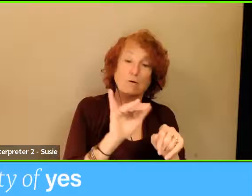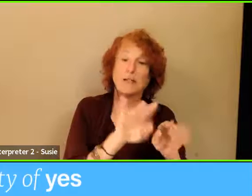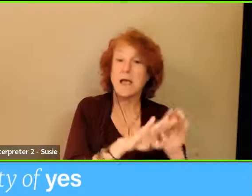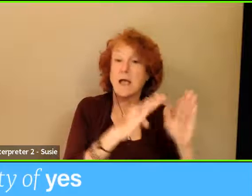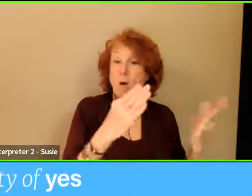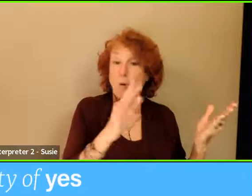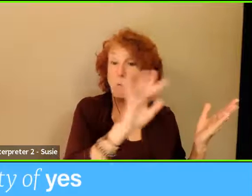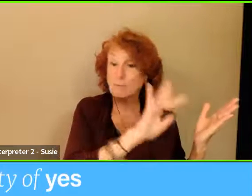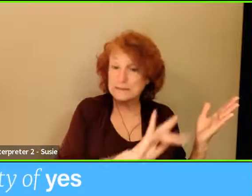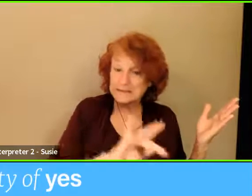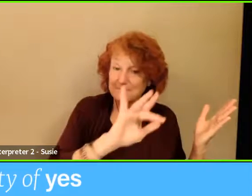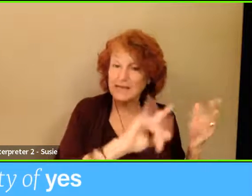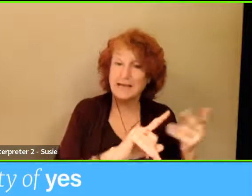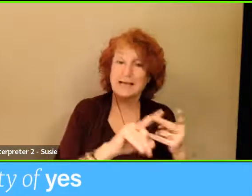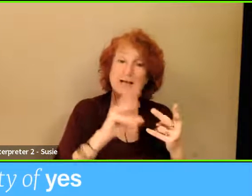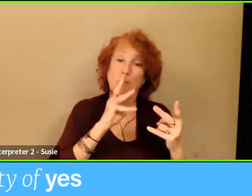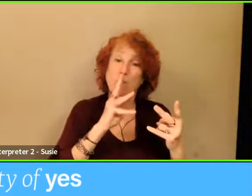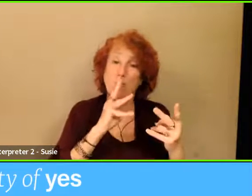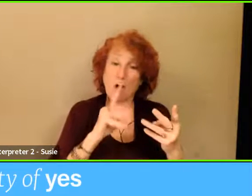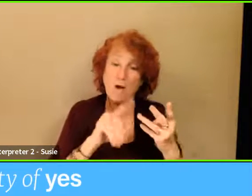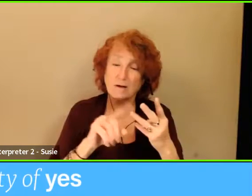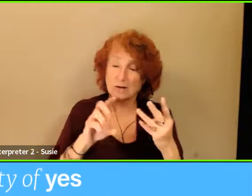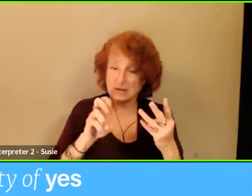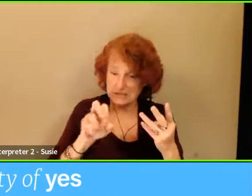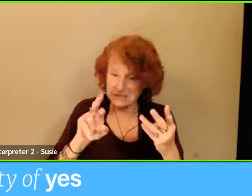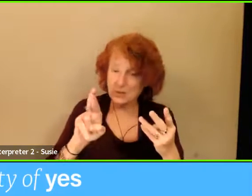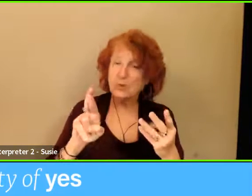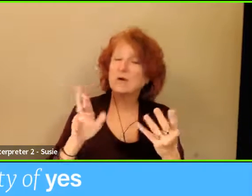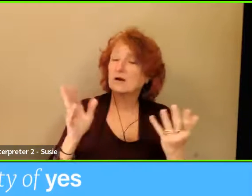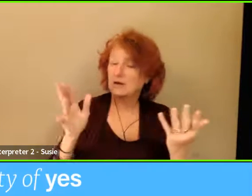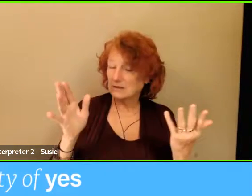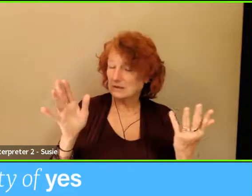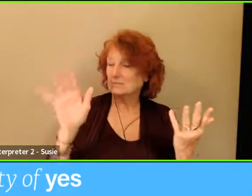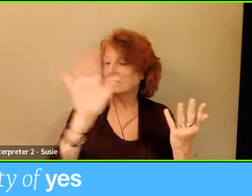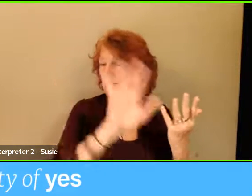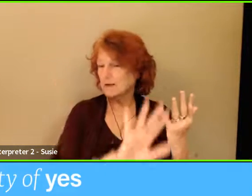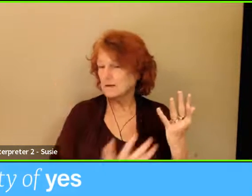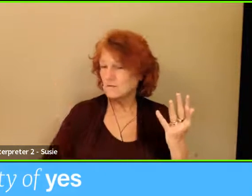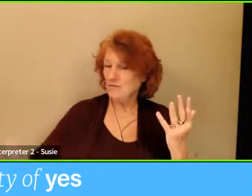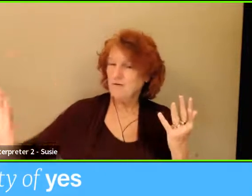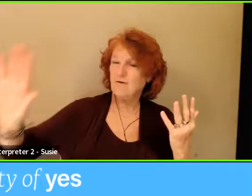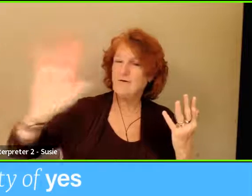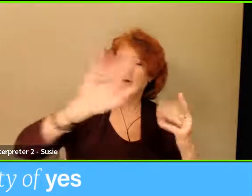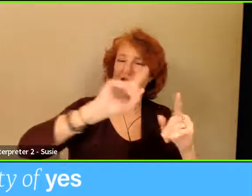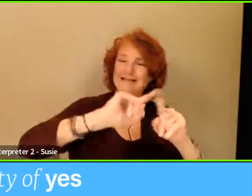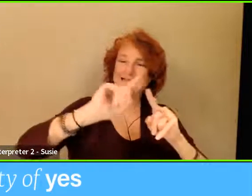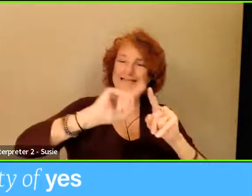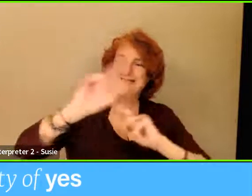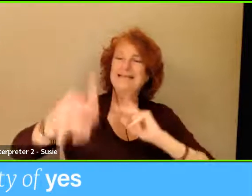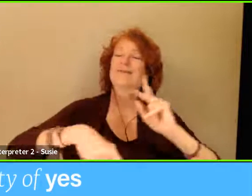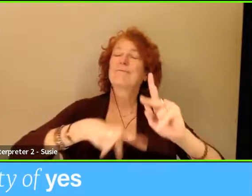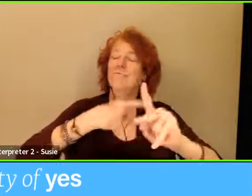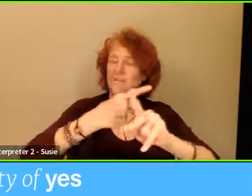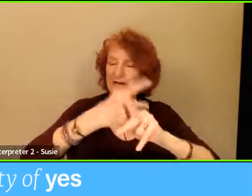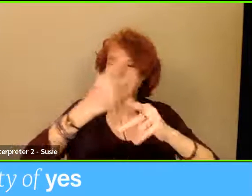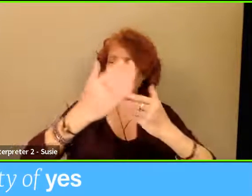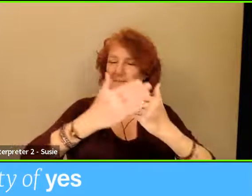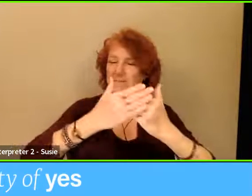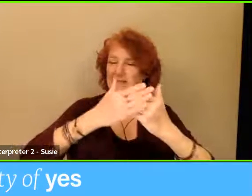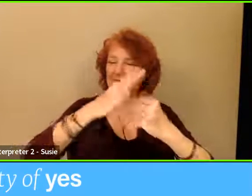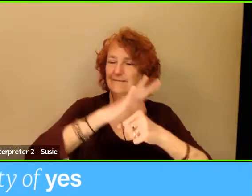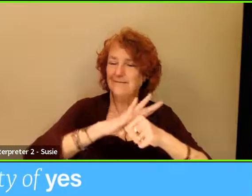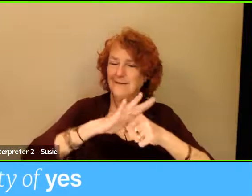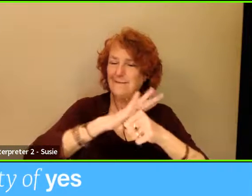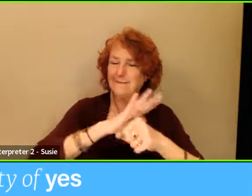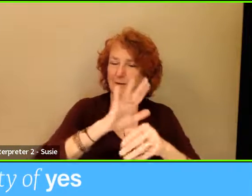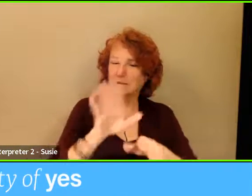sewer, things like that across, the full across different types of neighborhoods across the city. And so that